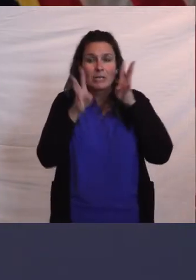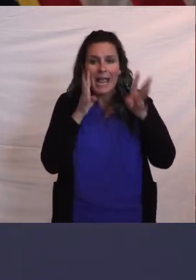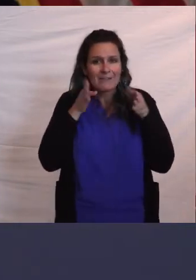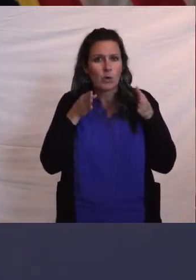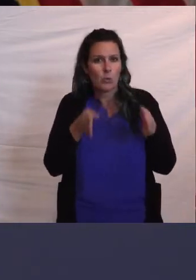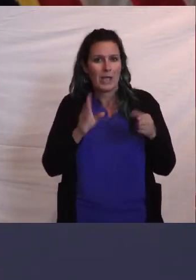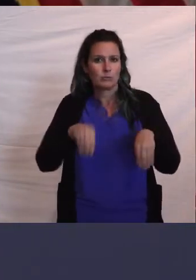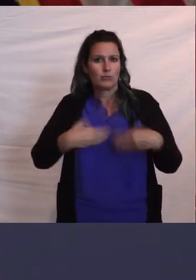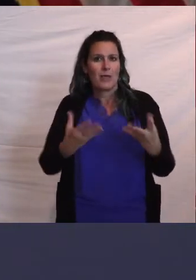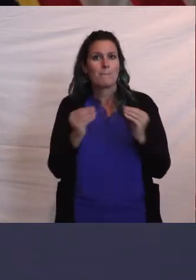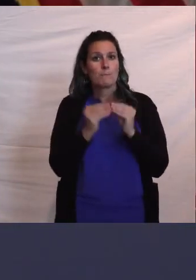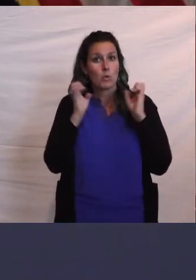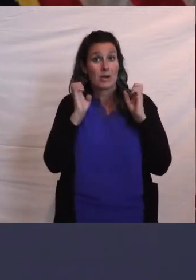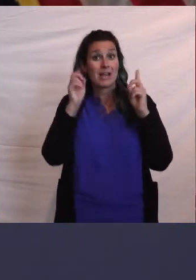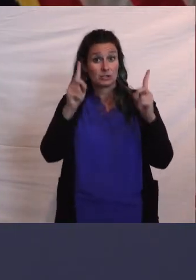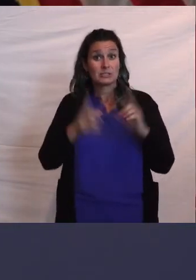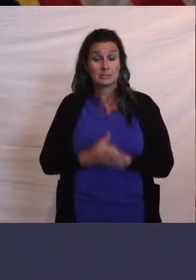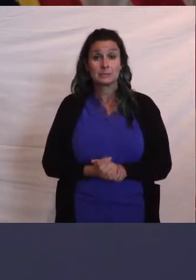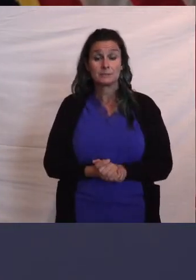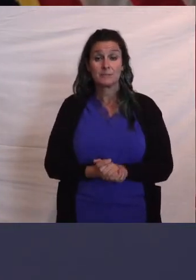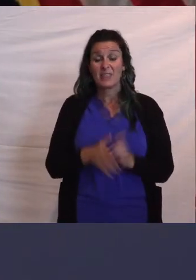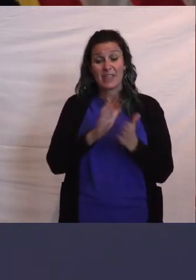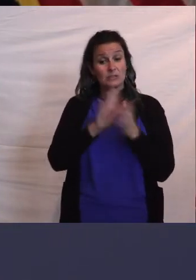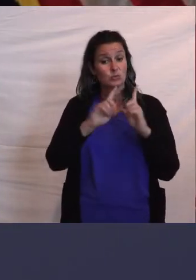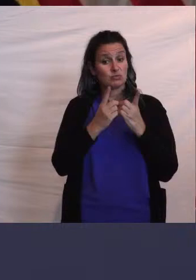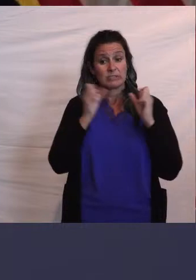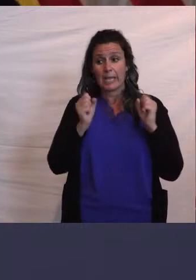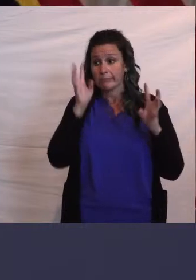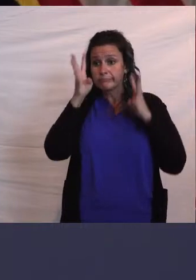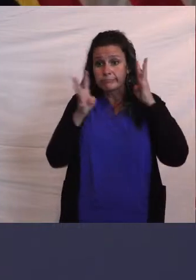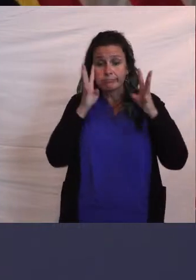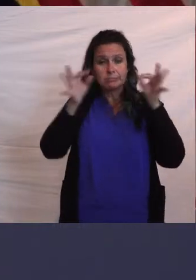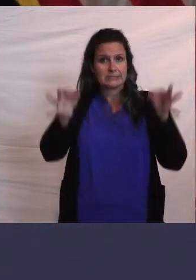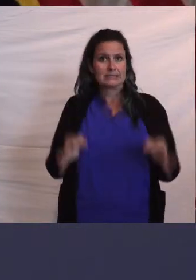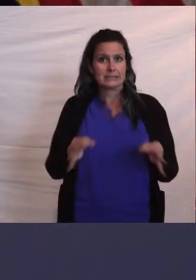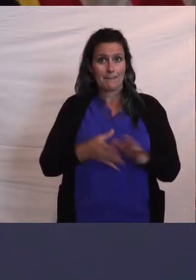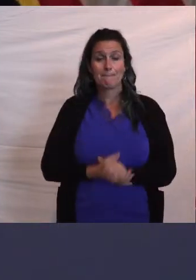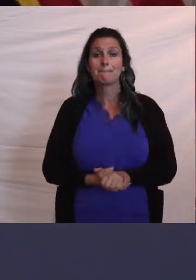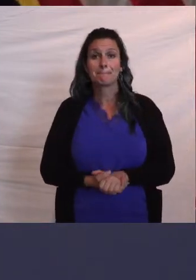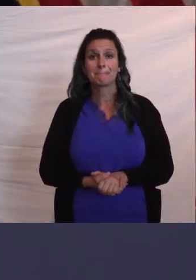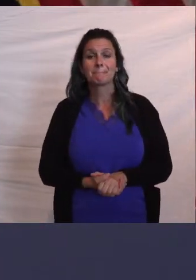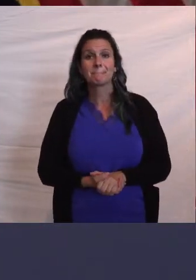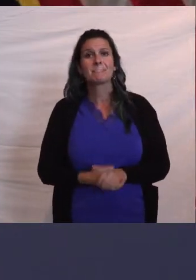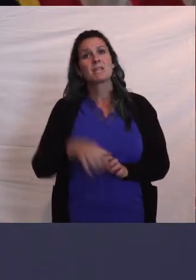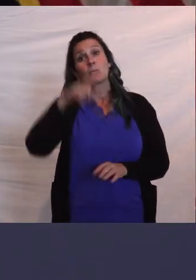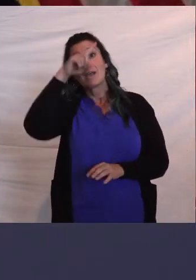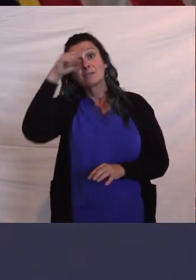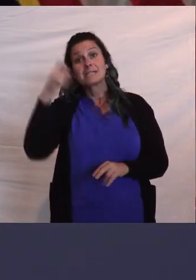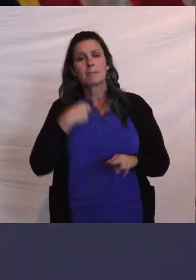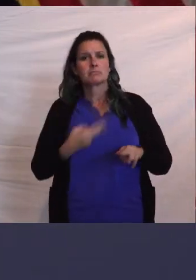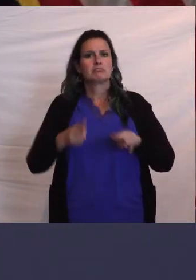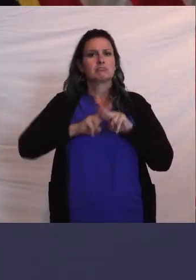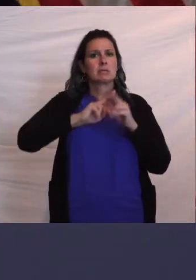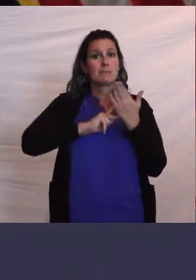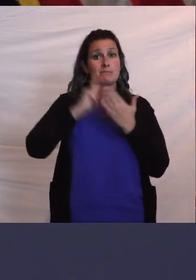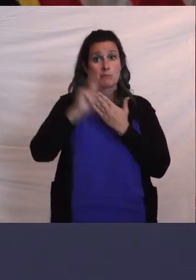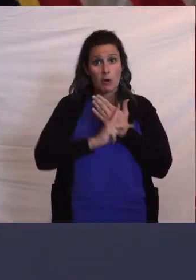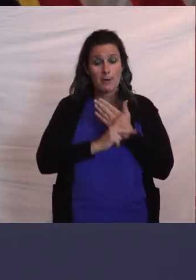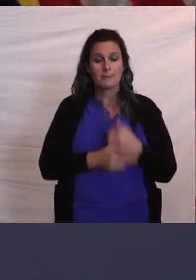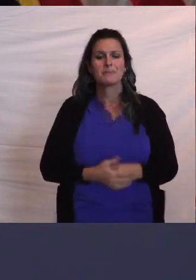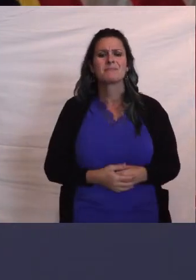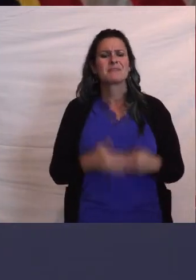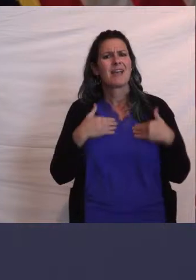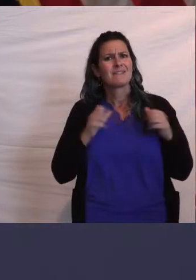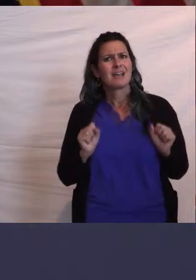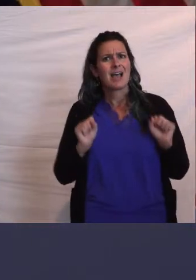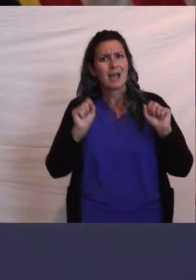or outgrowth of that a school district may want to embrace. And then we have summer enrichment. There are opportunities